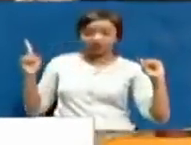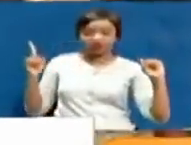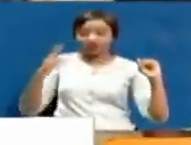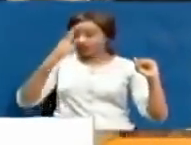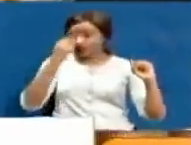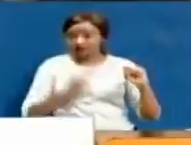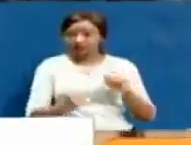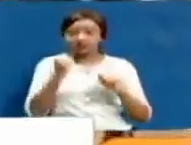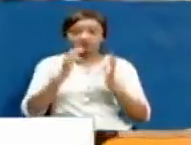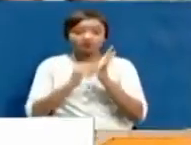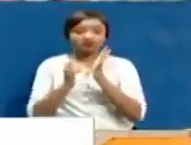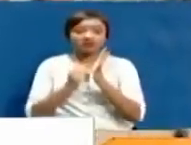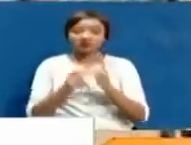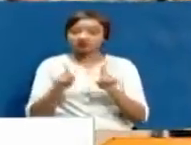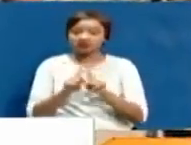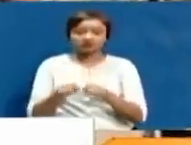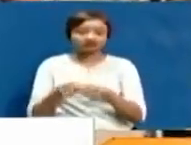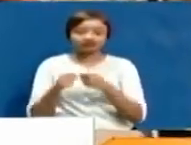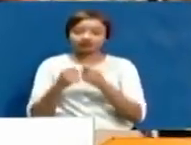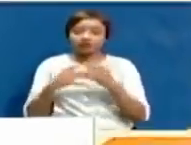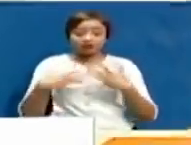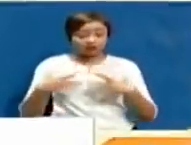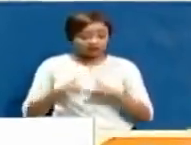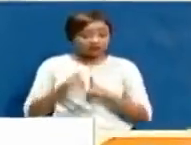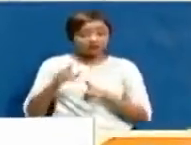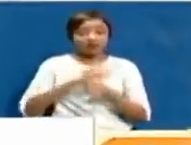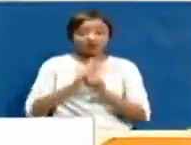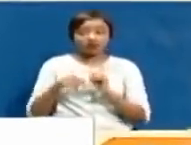of Kajiado and Machakos, which are also recording